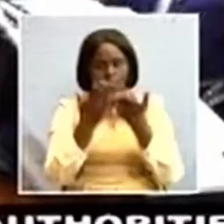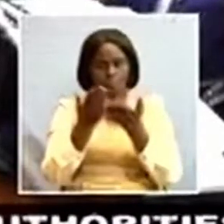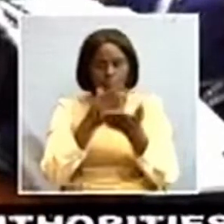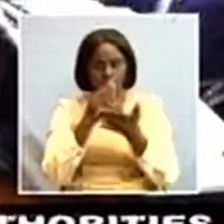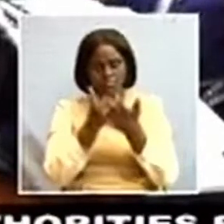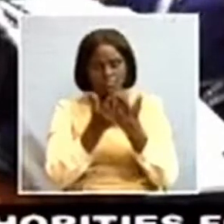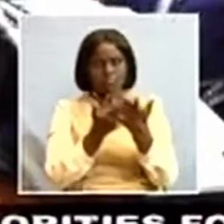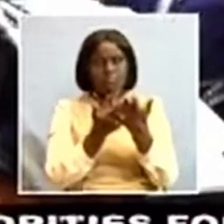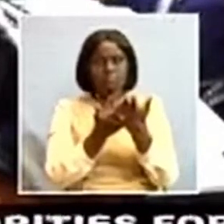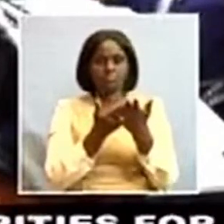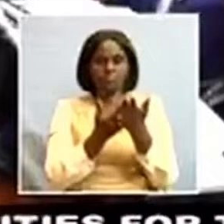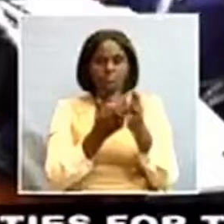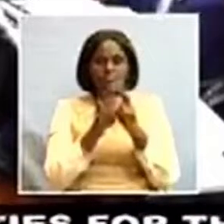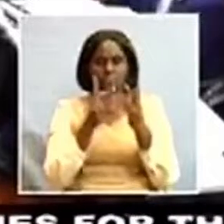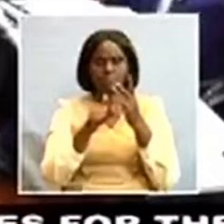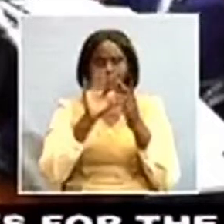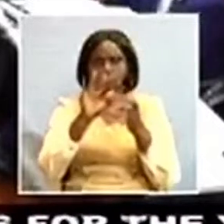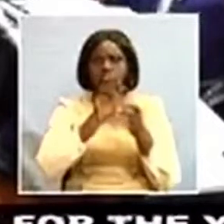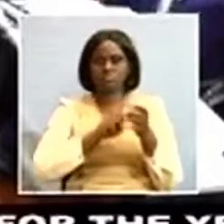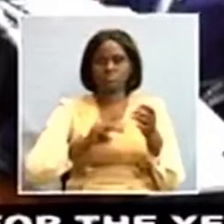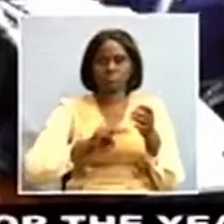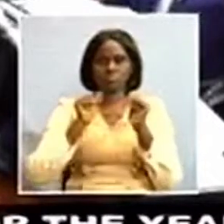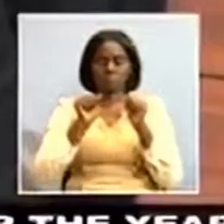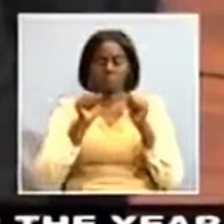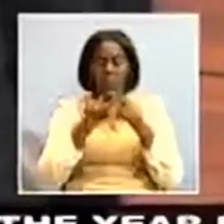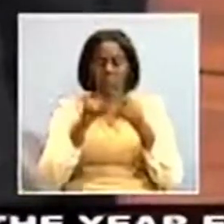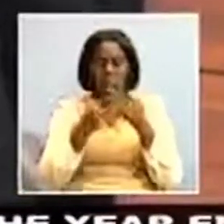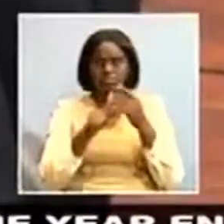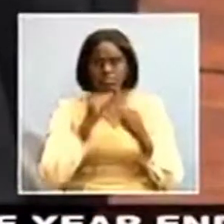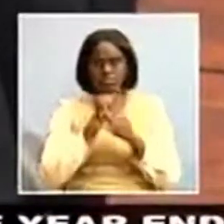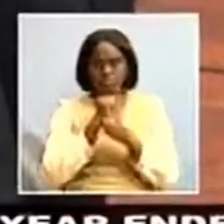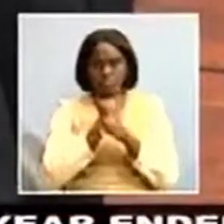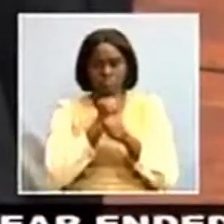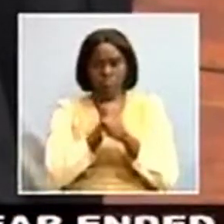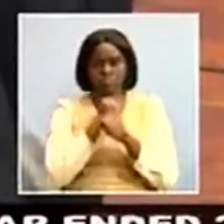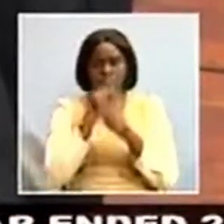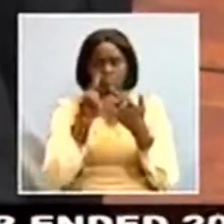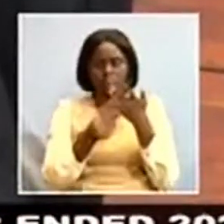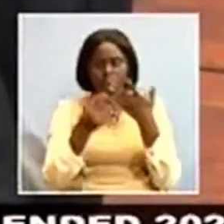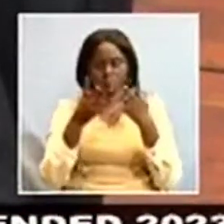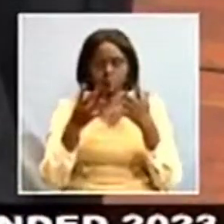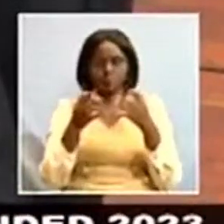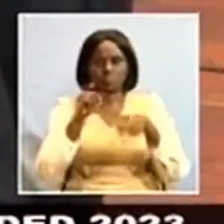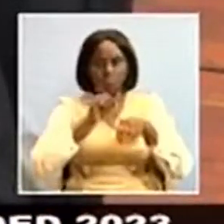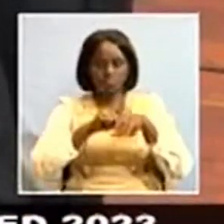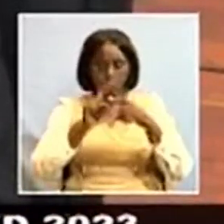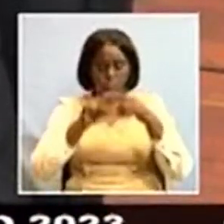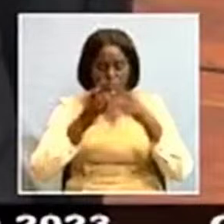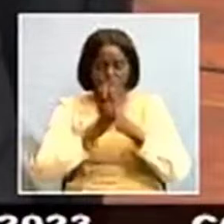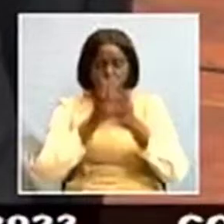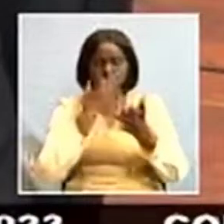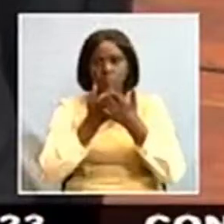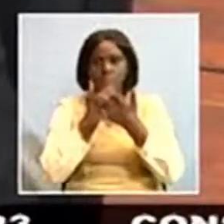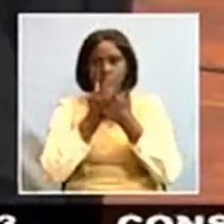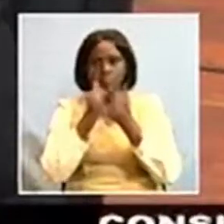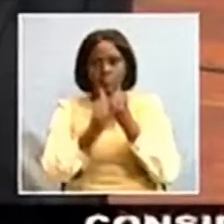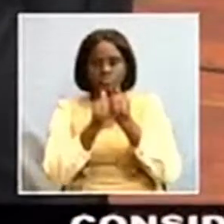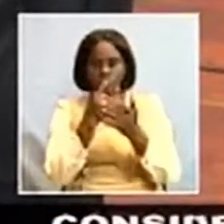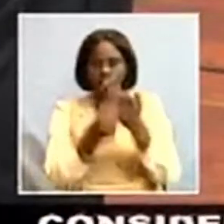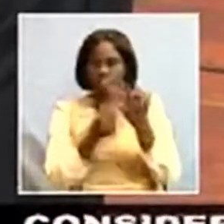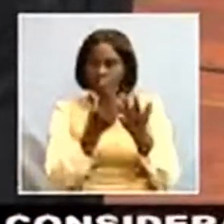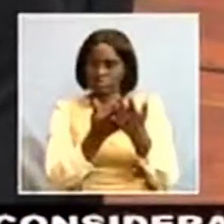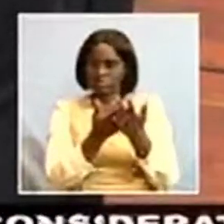once so that your members are able to go through them and we don't waste time to ask on the evidence which is not